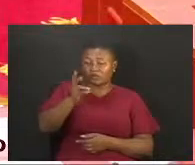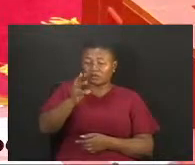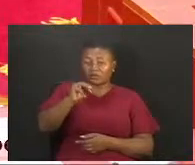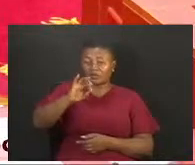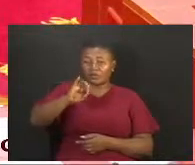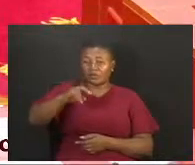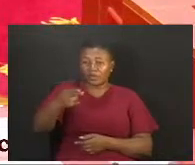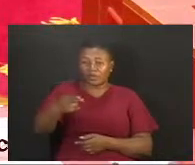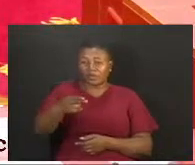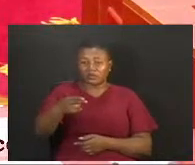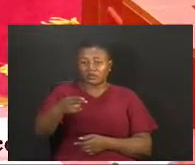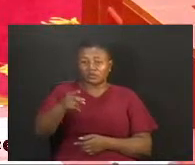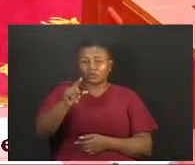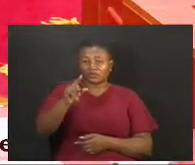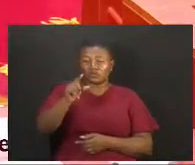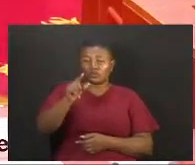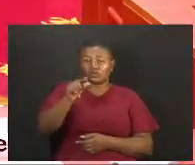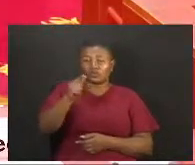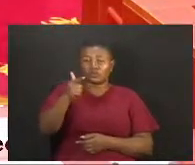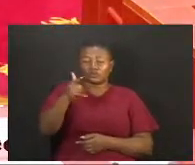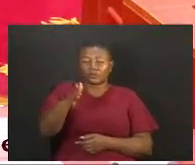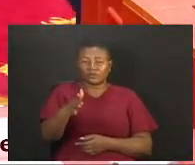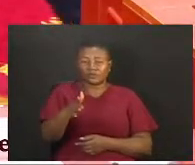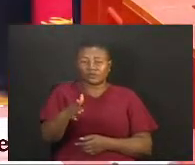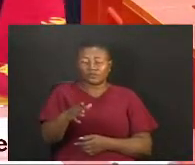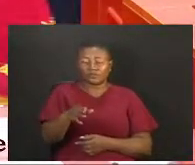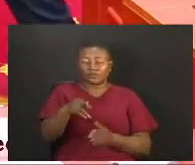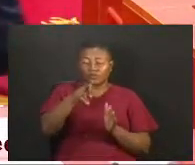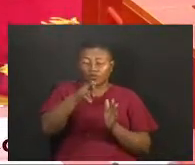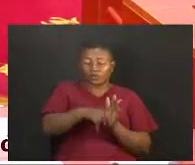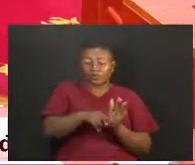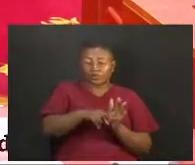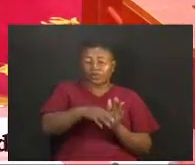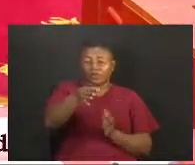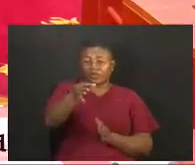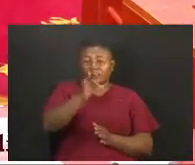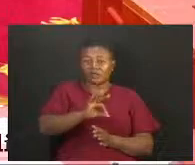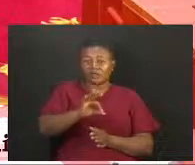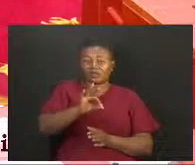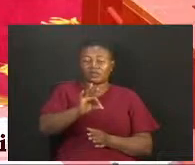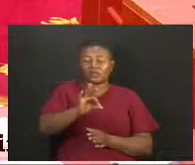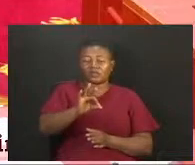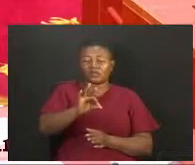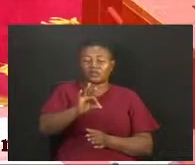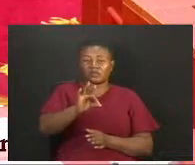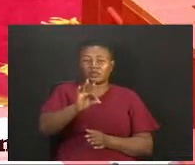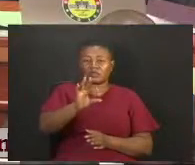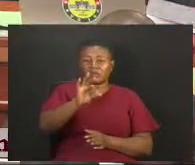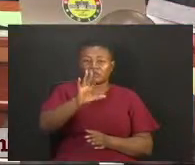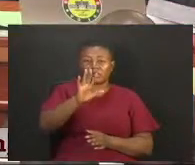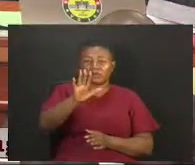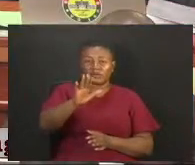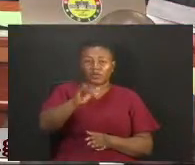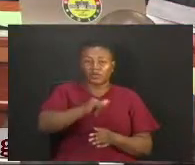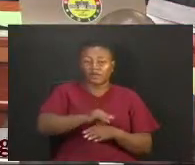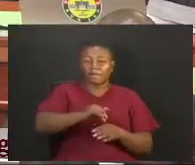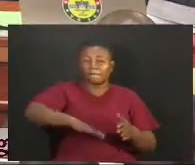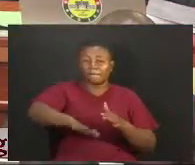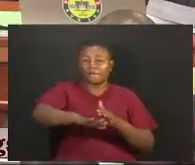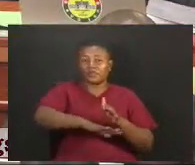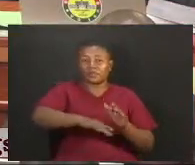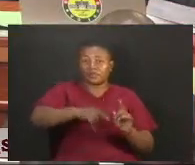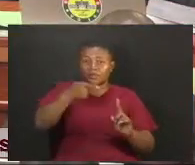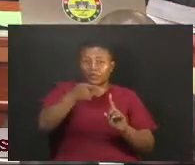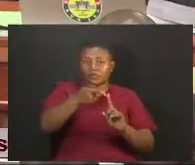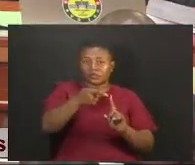2025. This represents a reduction of 995 basis points in only 2 months. Mr.